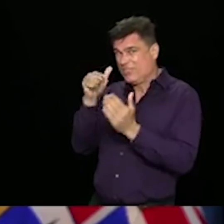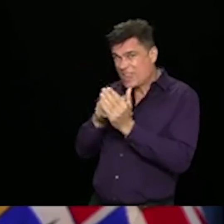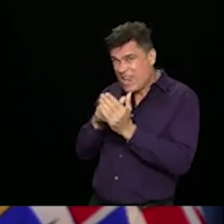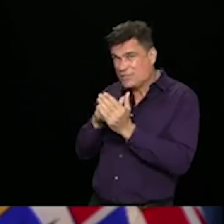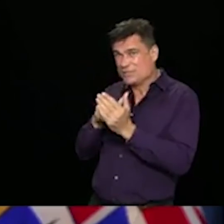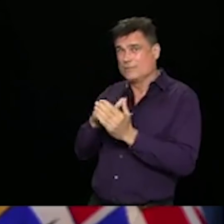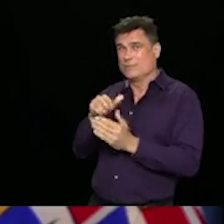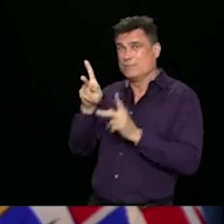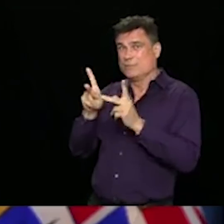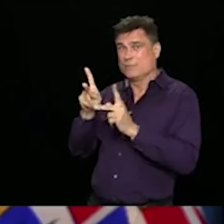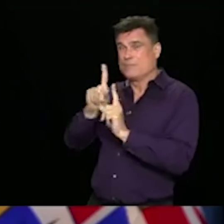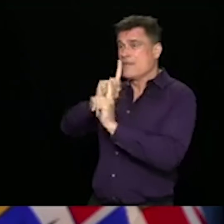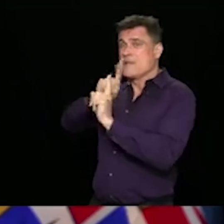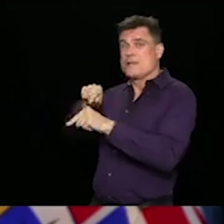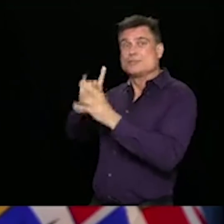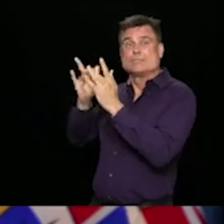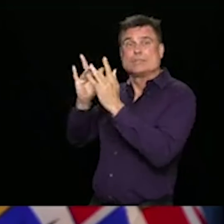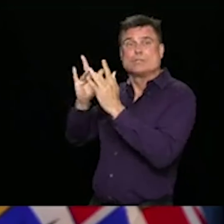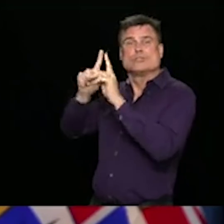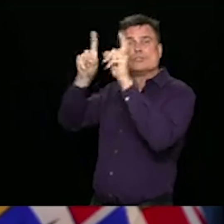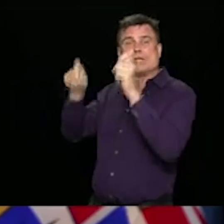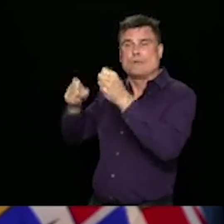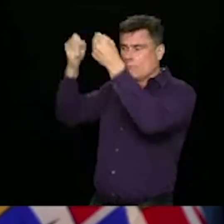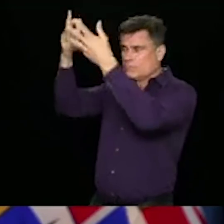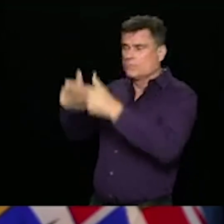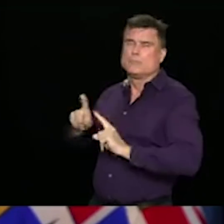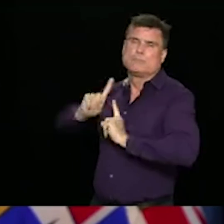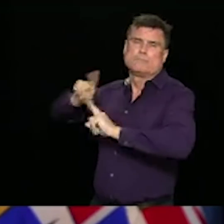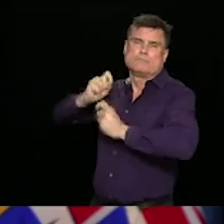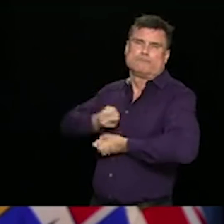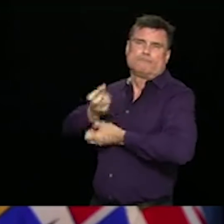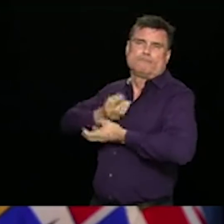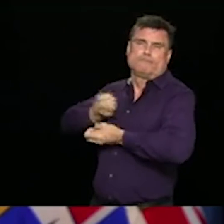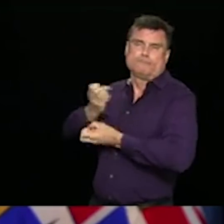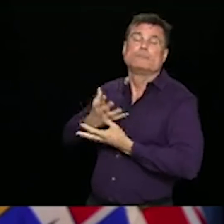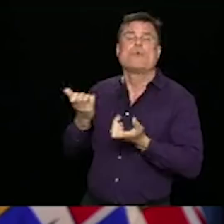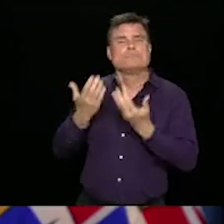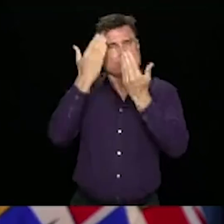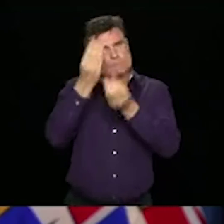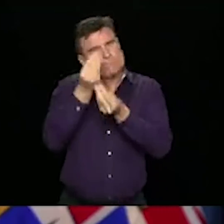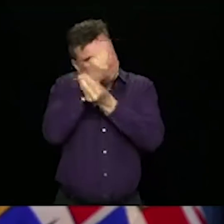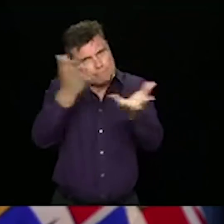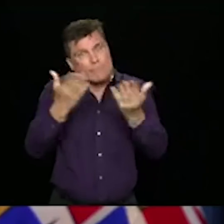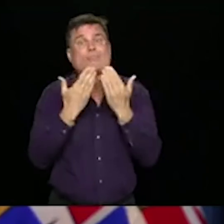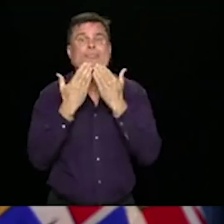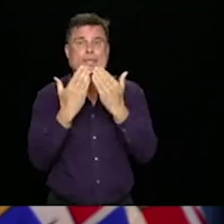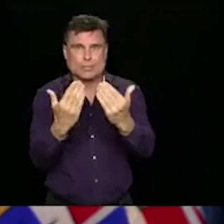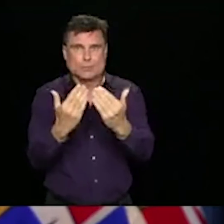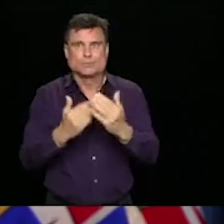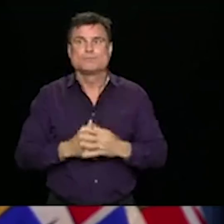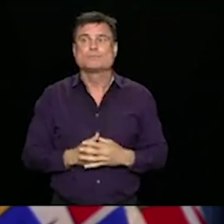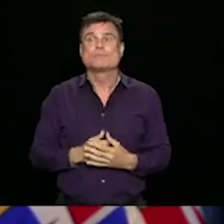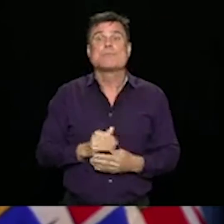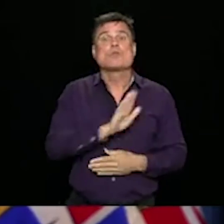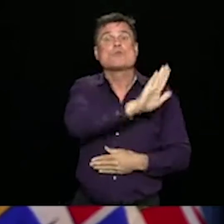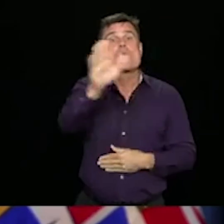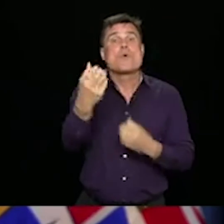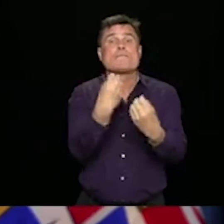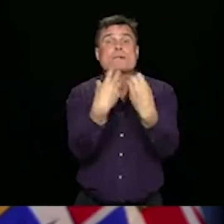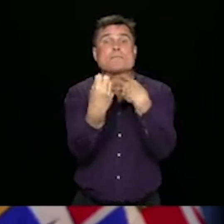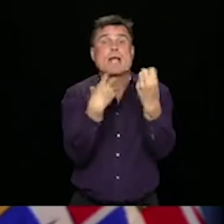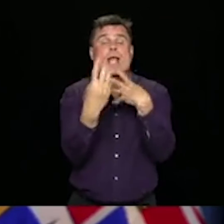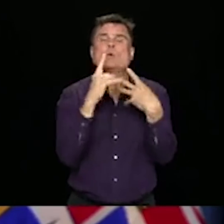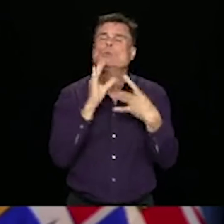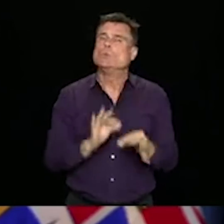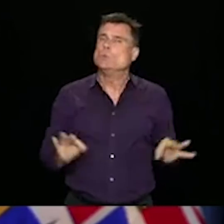356,196 people in British Columbia completed the survey. So thank you to everybody who did that. This is important and